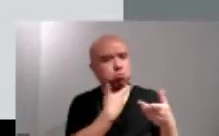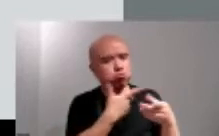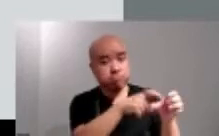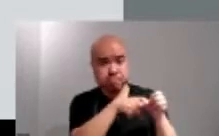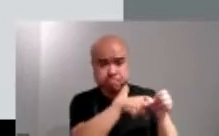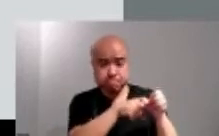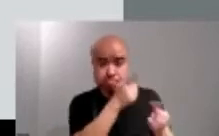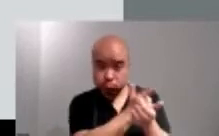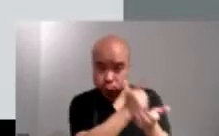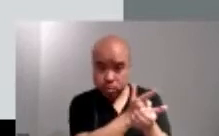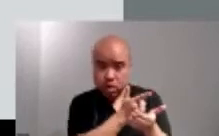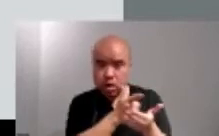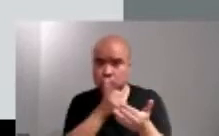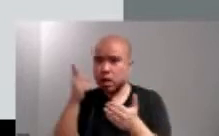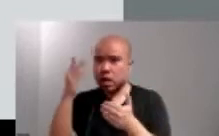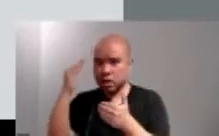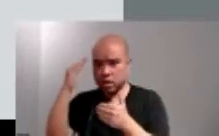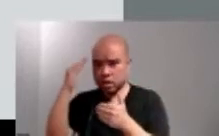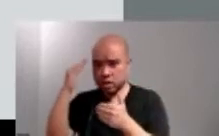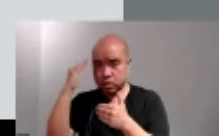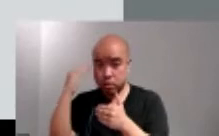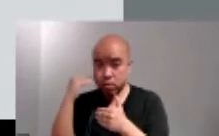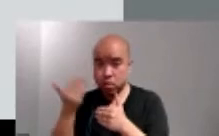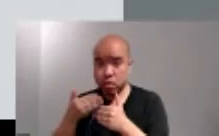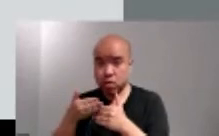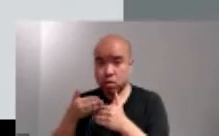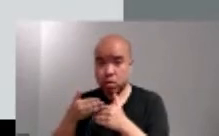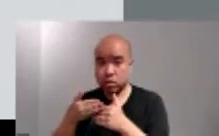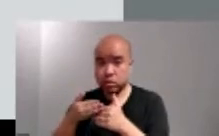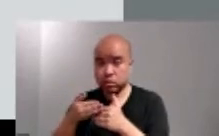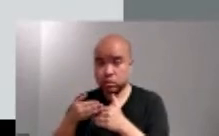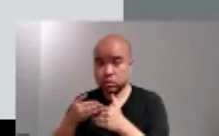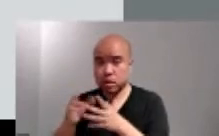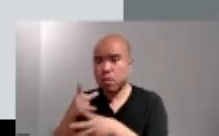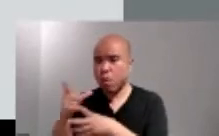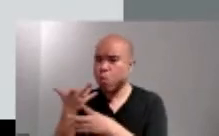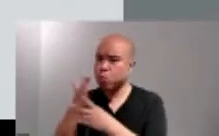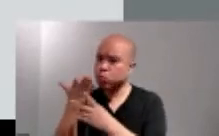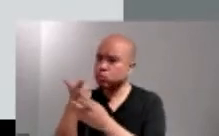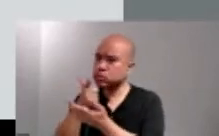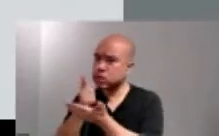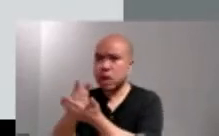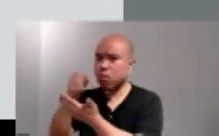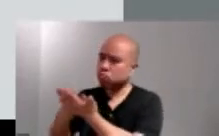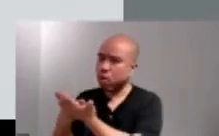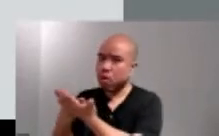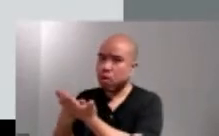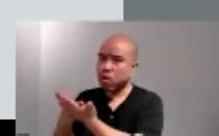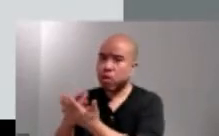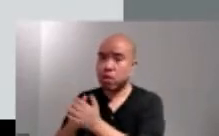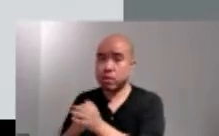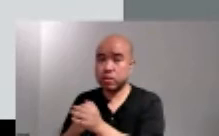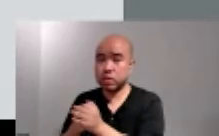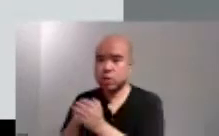Thus, creating a business model for the company is top priority. However, it is important to design